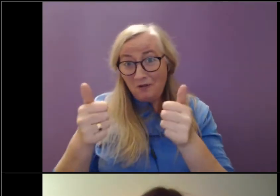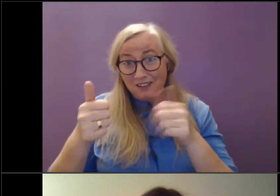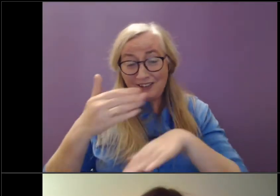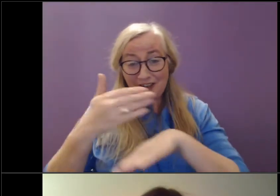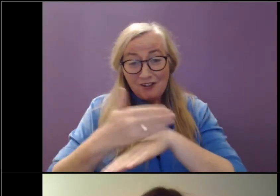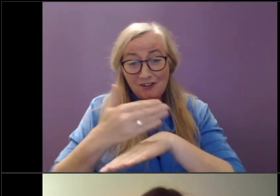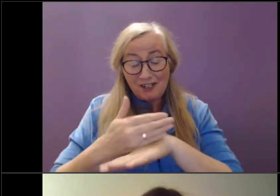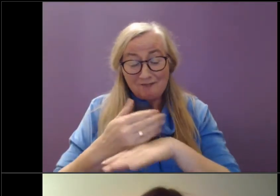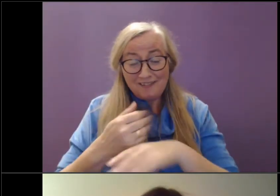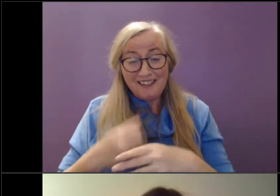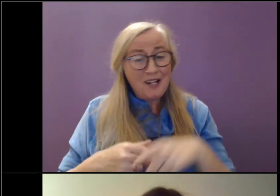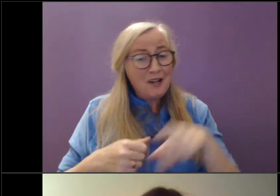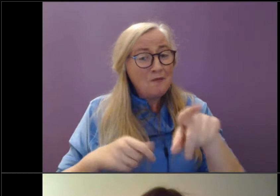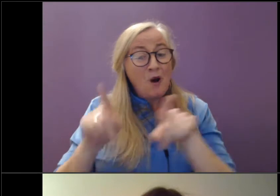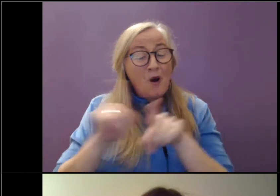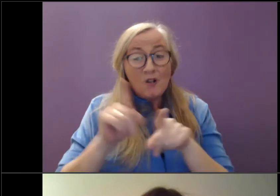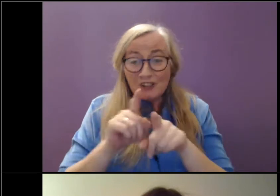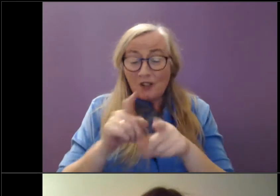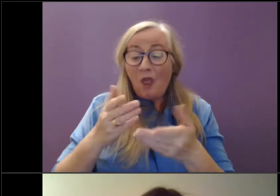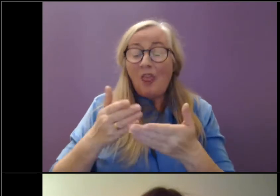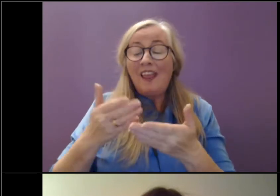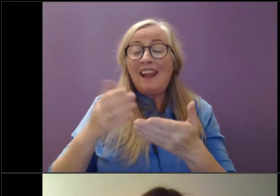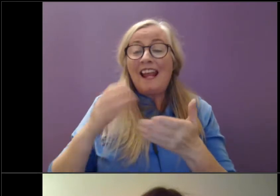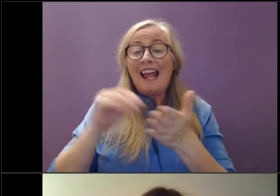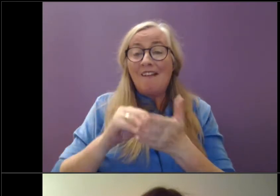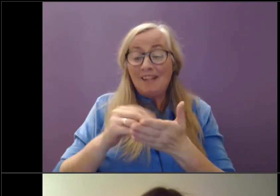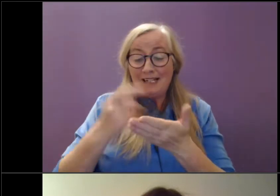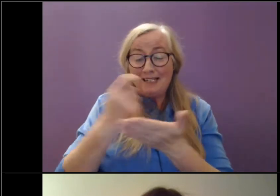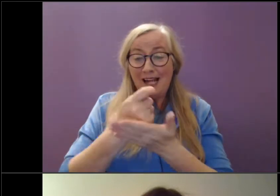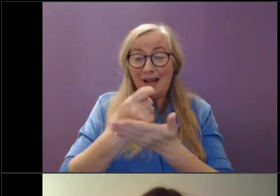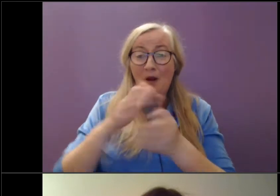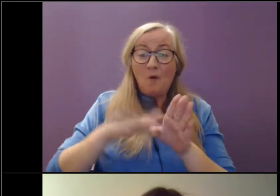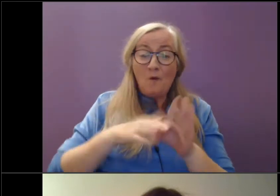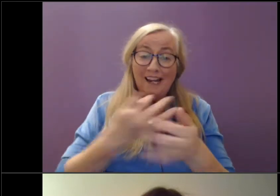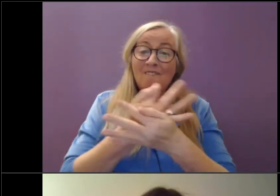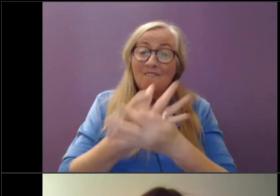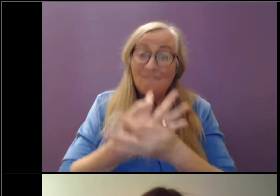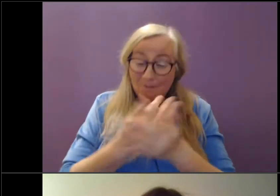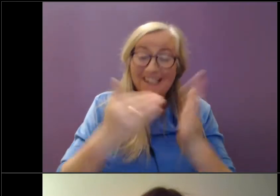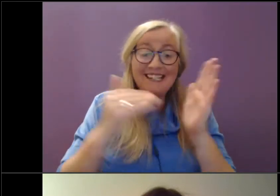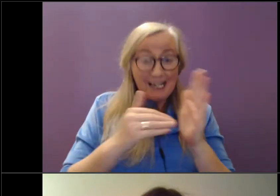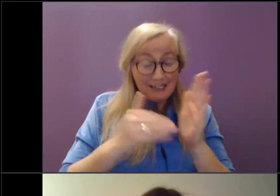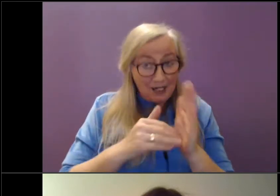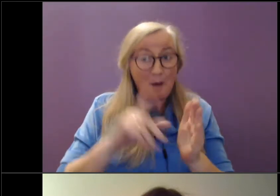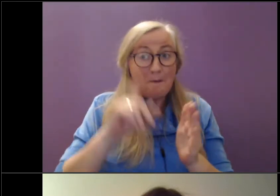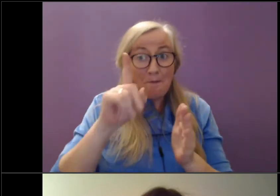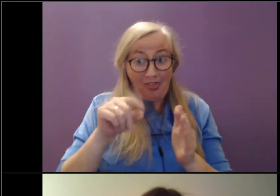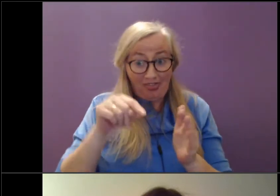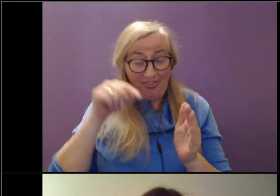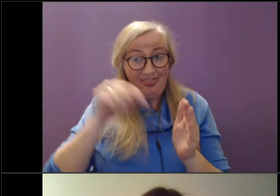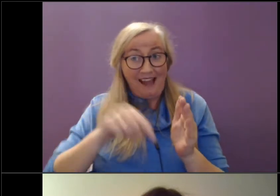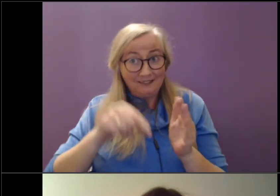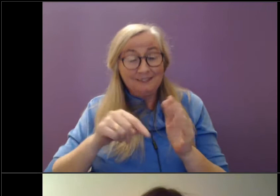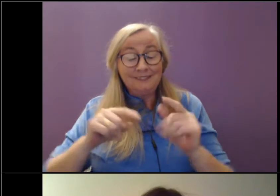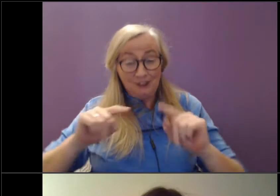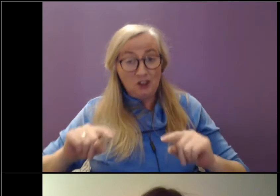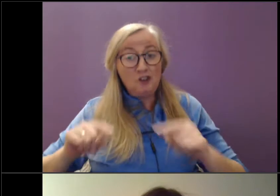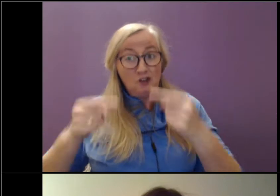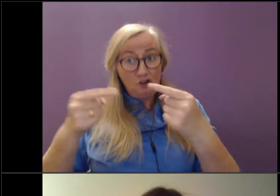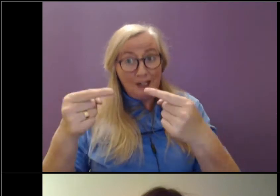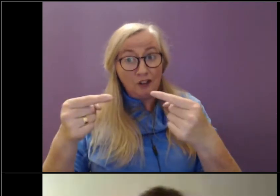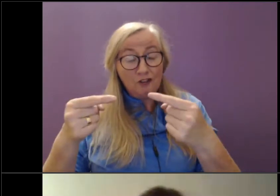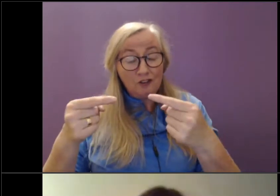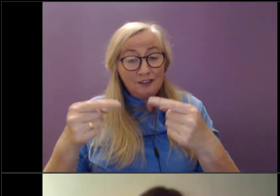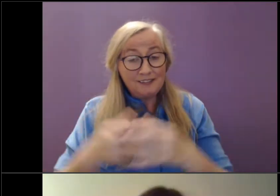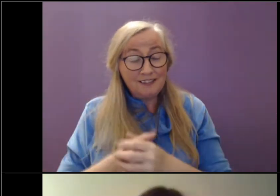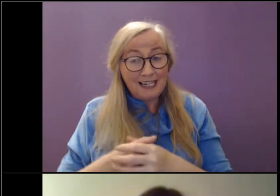time with your family, you know, during lockdown and that kind of thing, but also it can be really quite challenging, like what Laura was saying, you know, it can be really